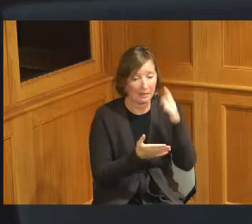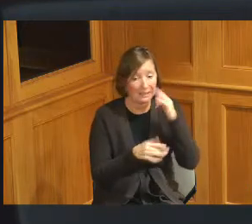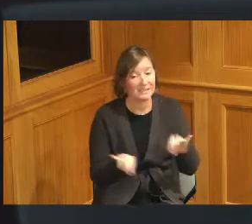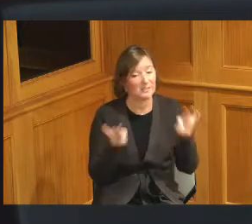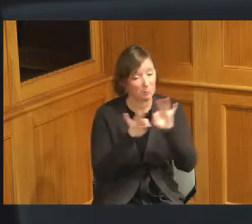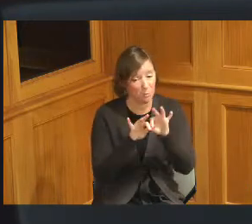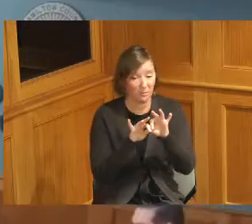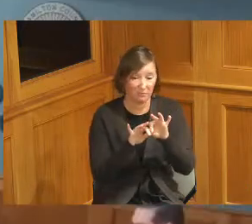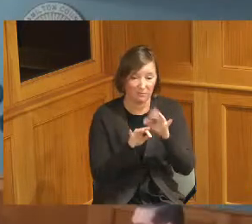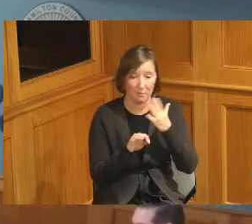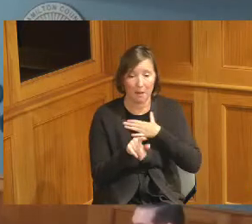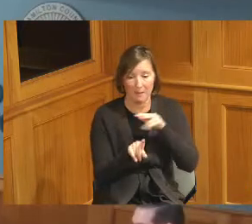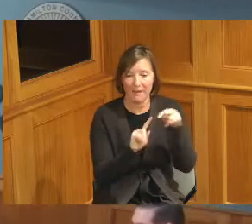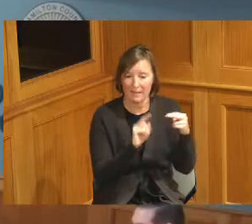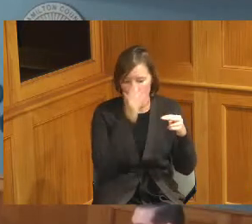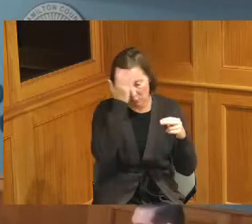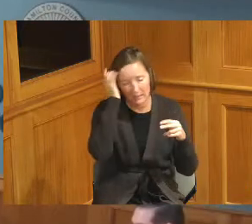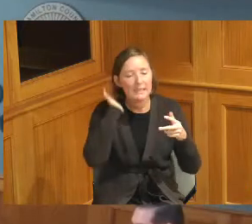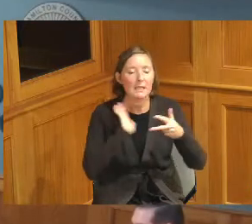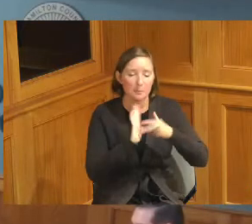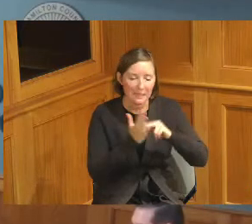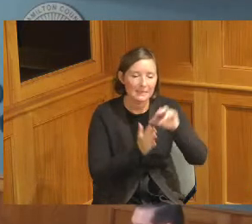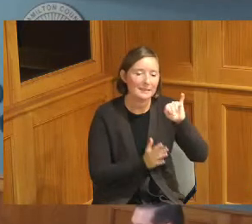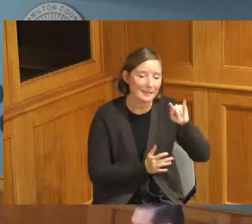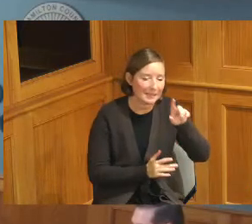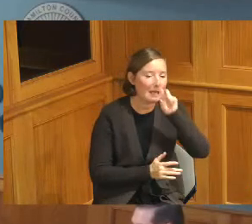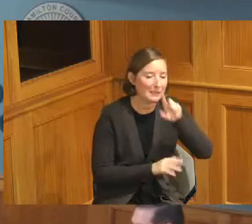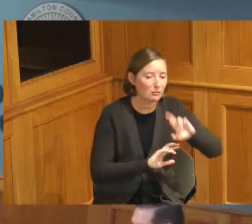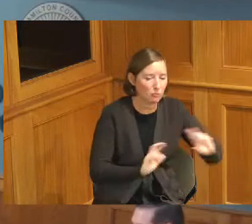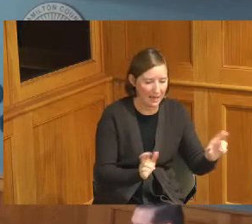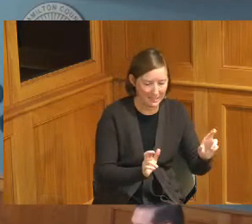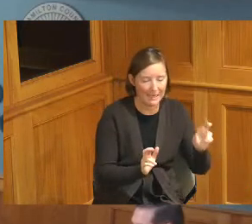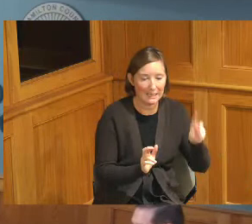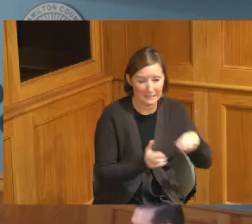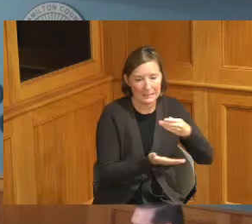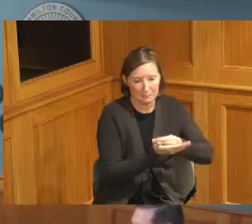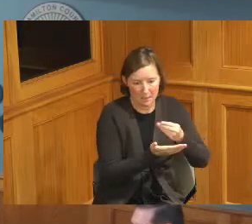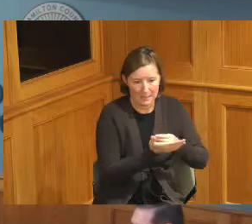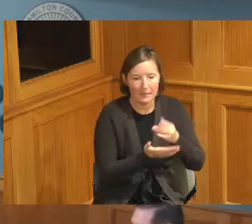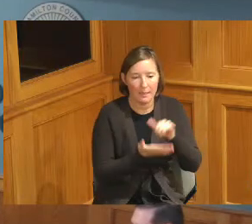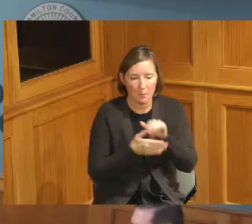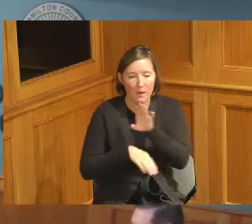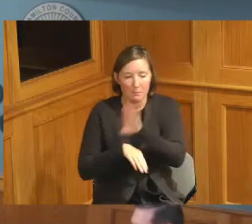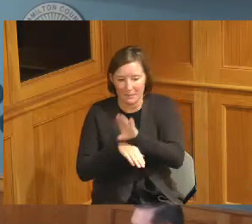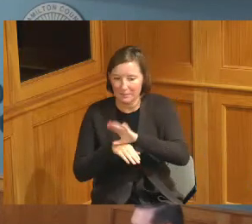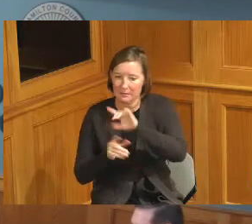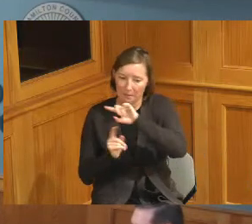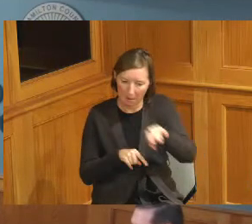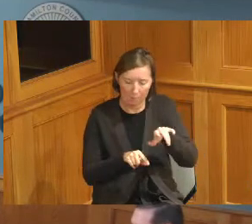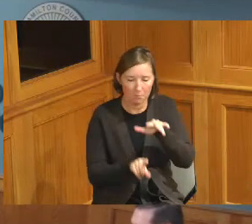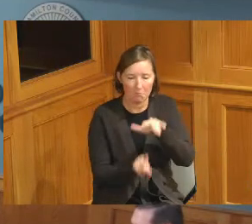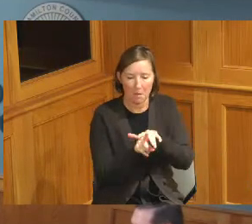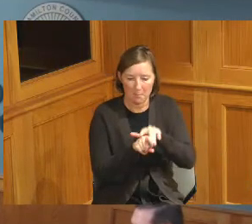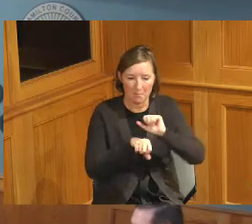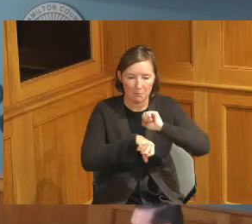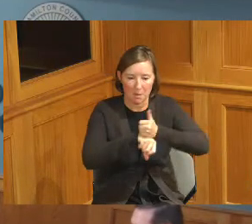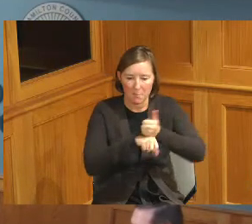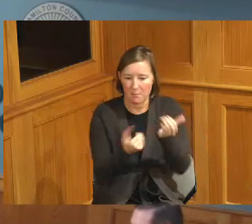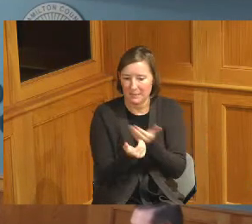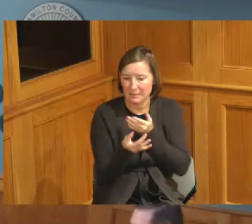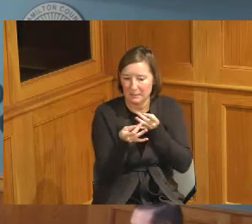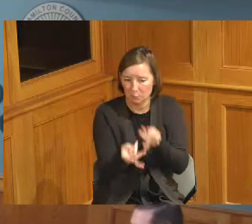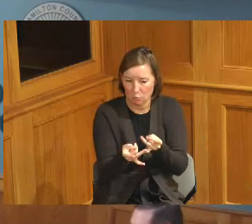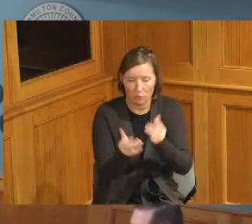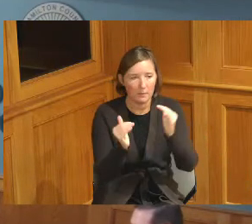from my vantage point. No, I appreciate that. I wanted to point out when we say, are we going to keep doing something? I wanted to point out that this is